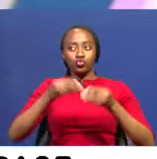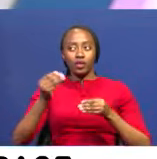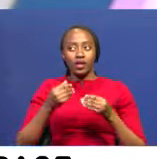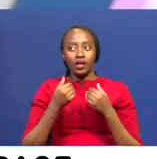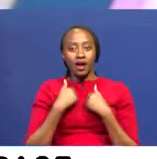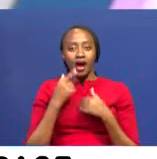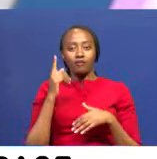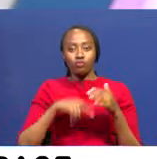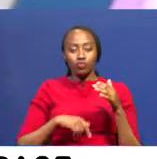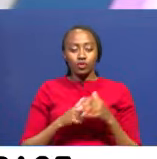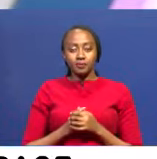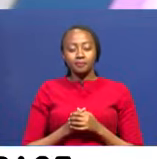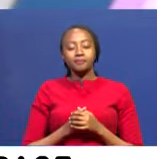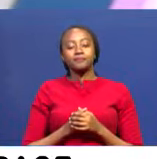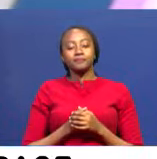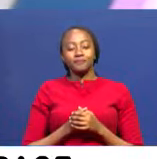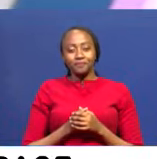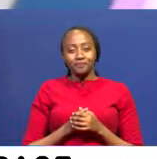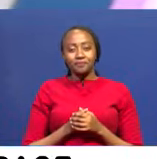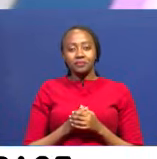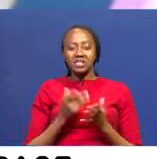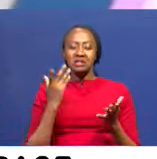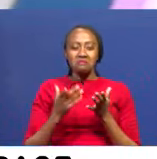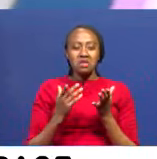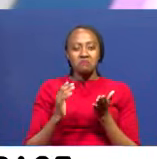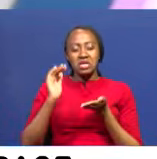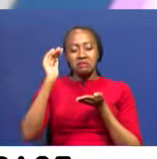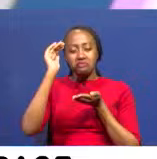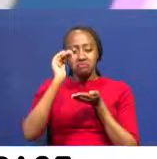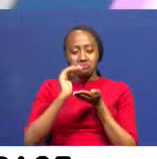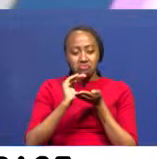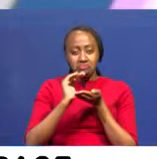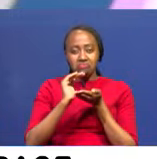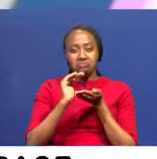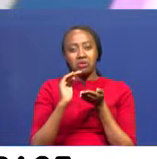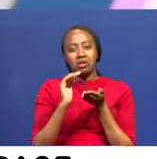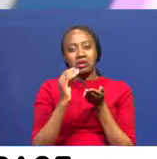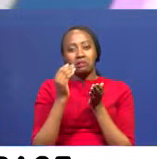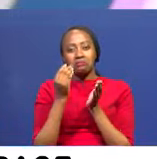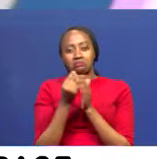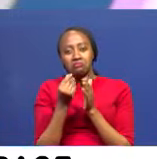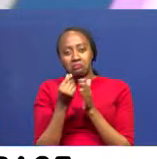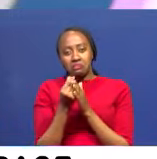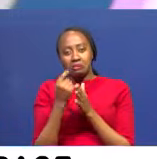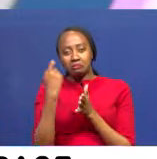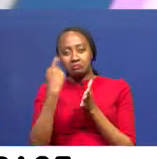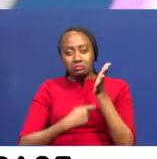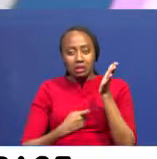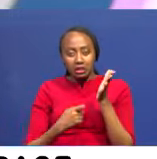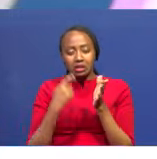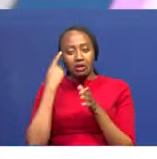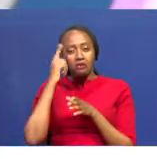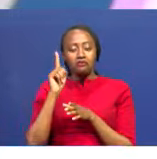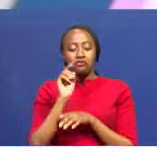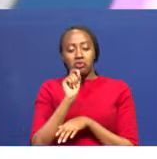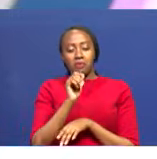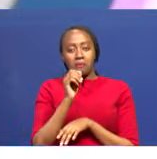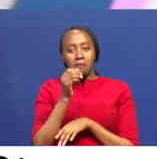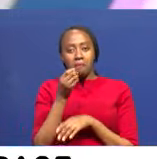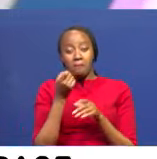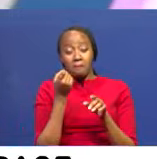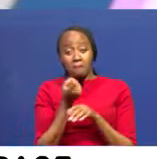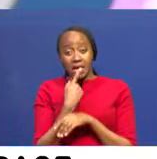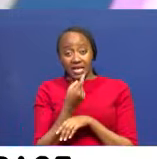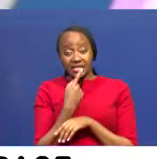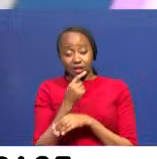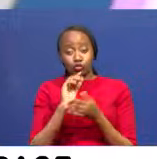of the probably subsidies or financing that would be used to manufacture so that our medicines are more competitive. I would